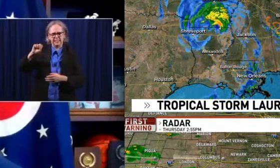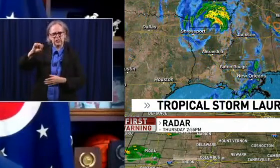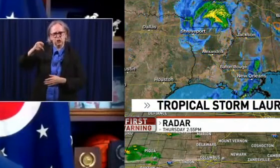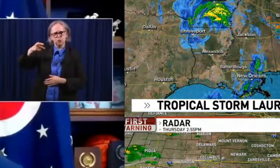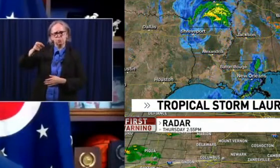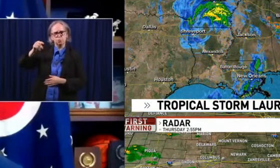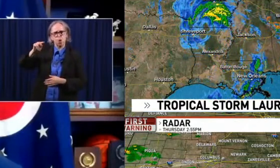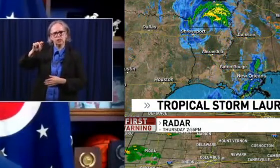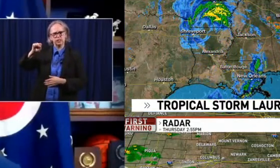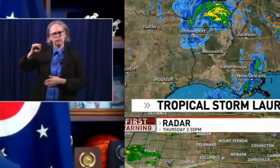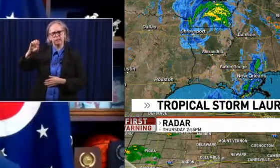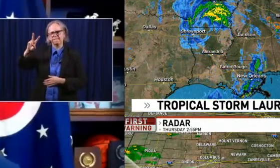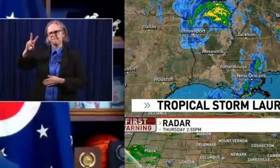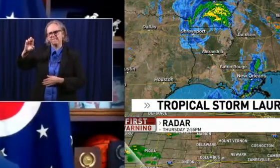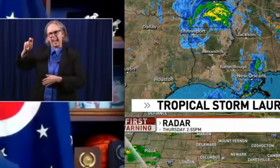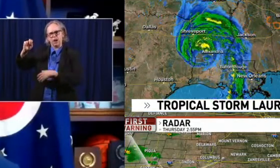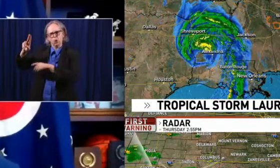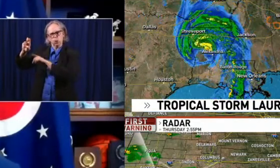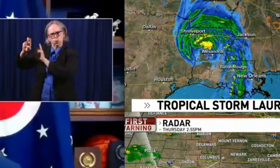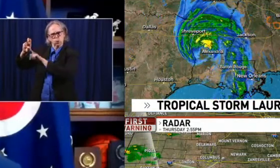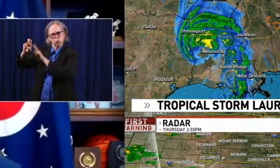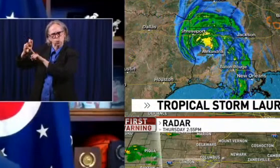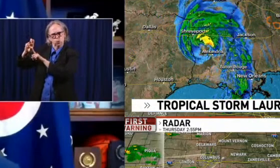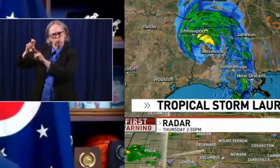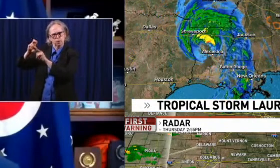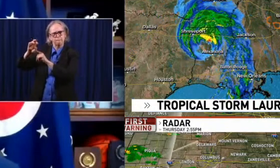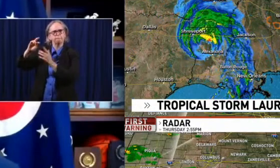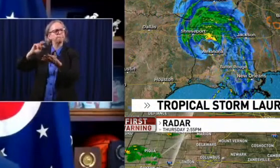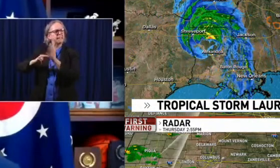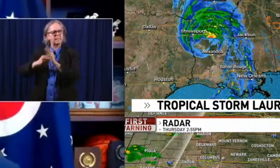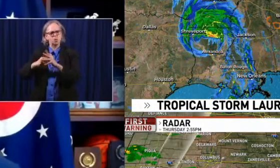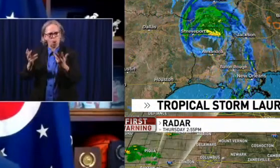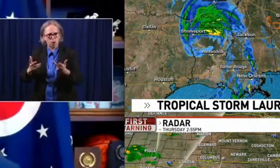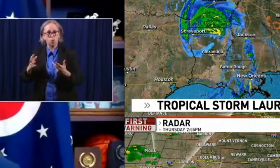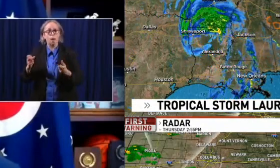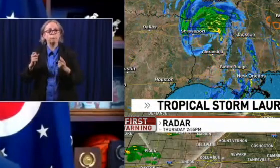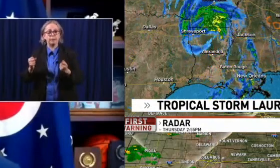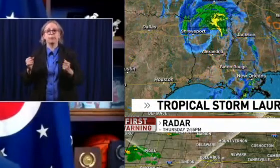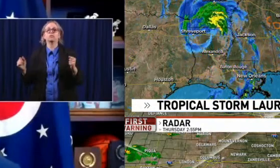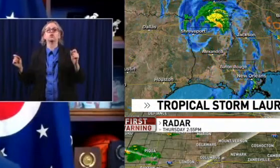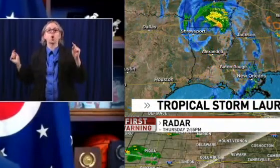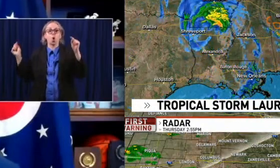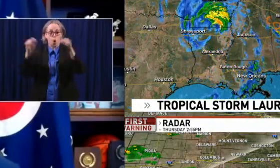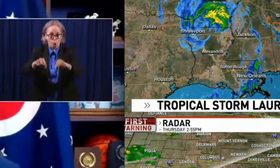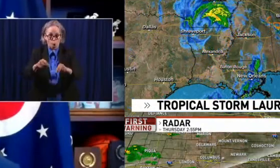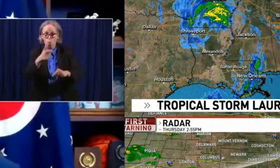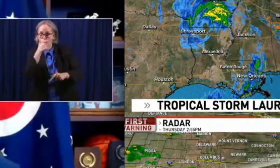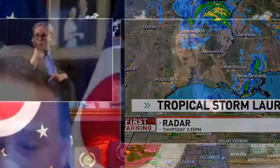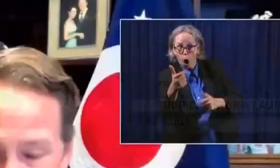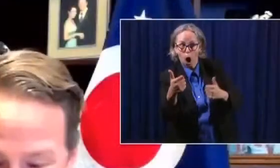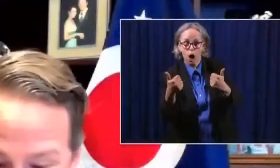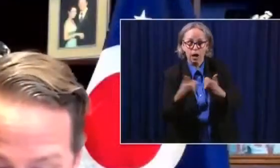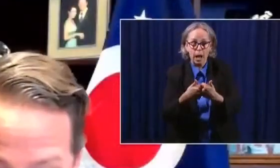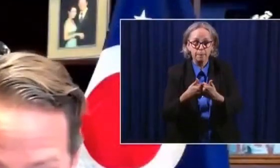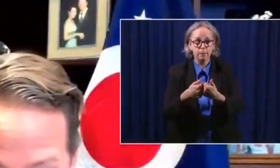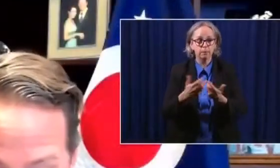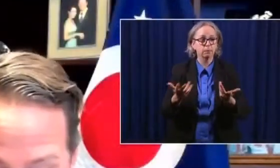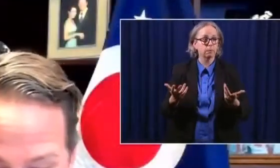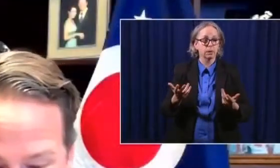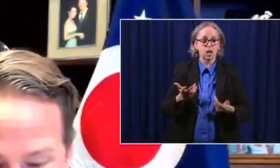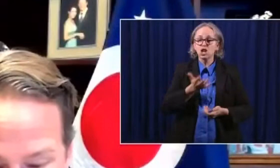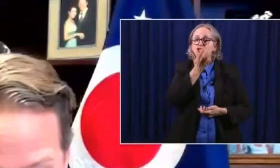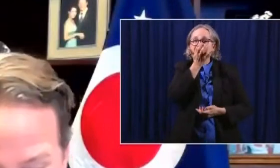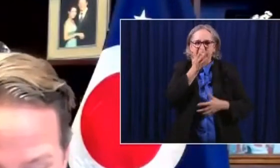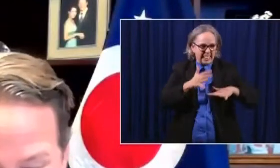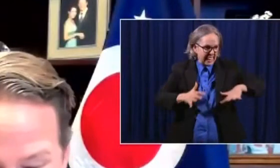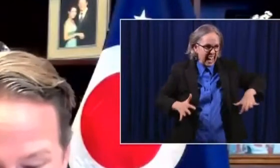there. There are ways that you can do this by using lawns and standing room only in field areas